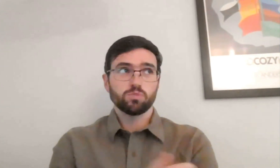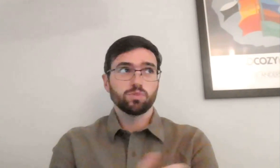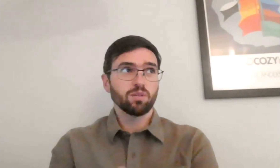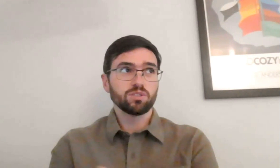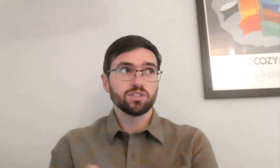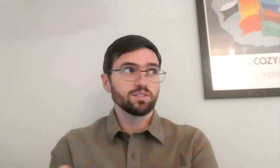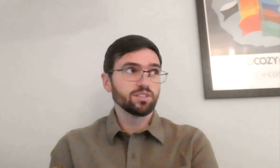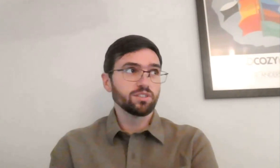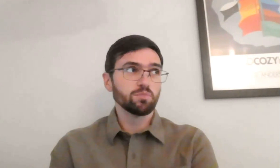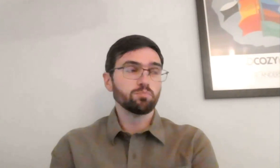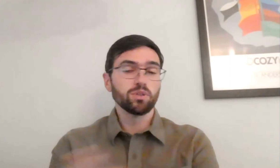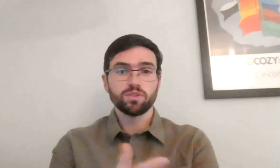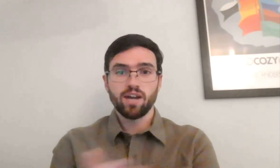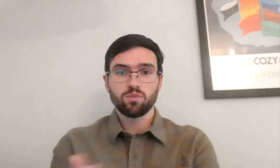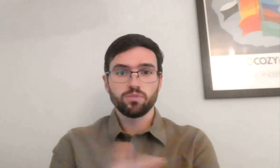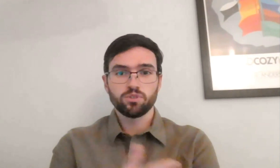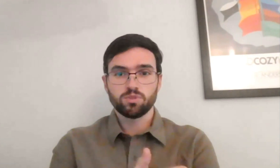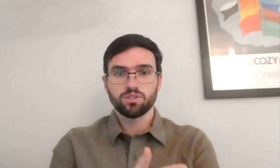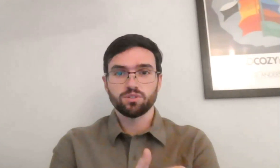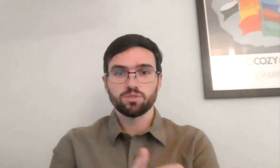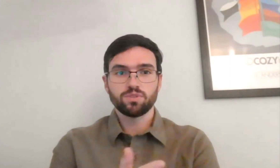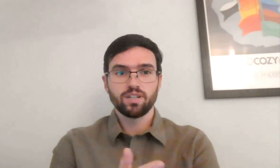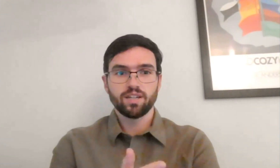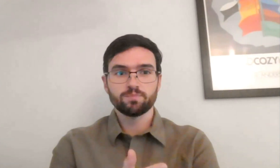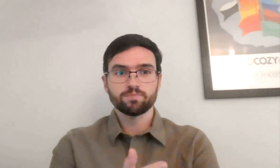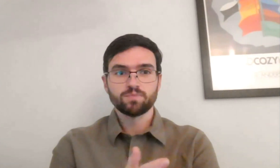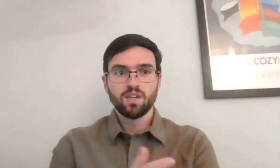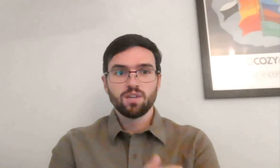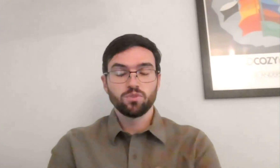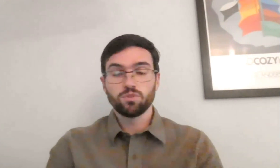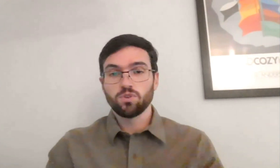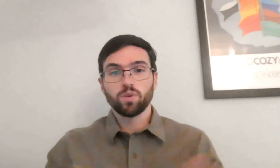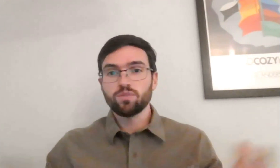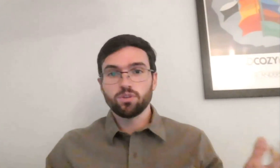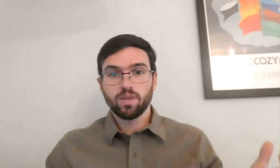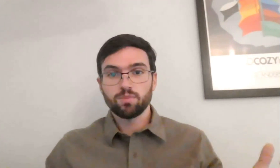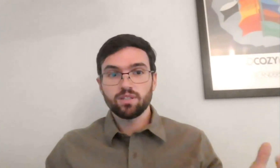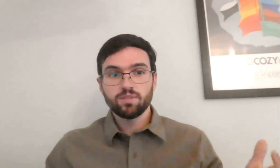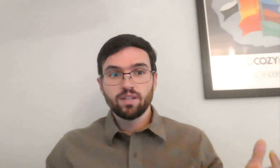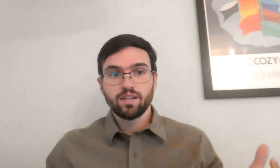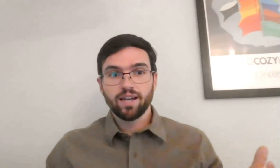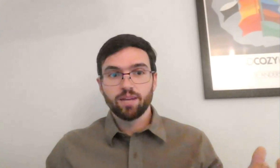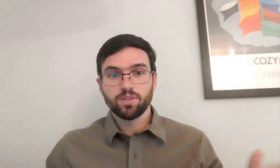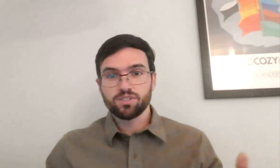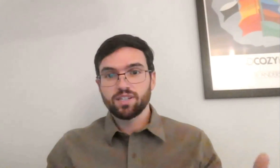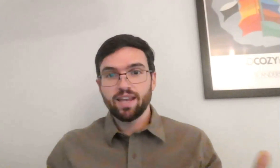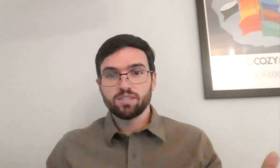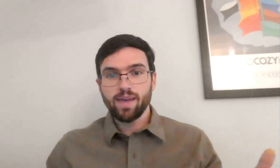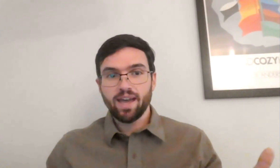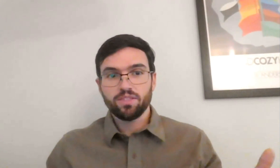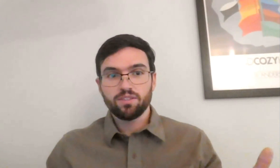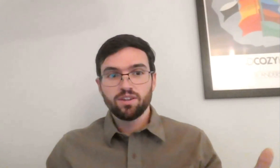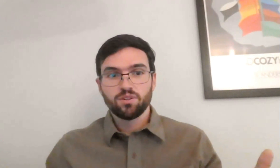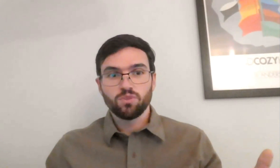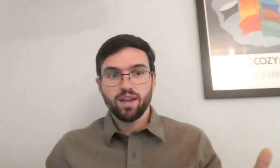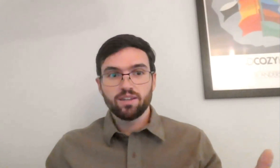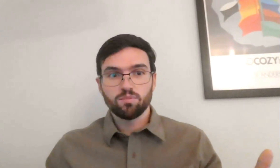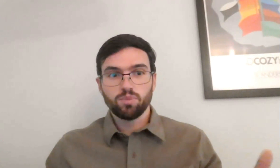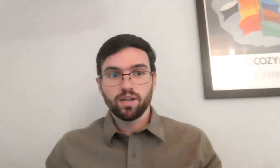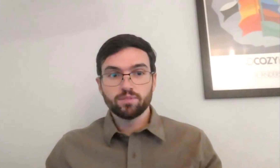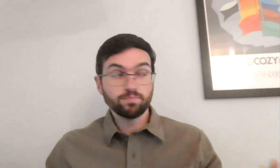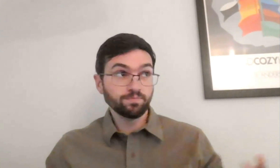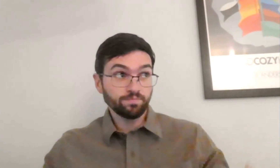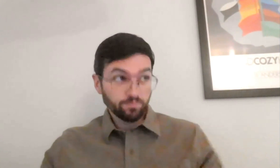So just being able to build that reference material for whatever it may be. Because today it's math,